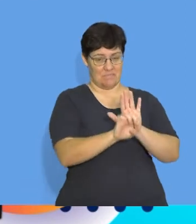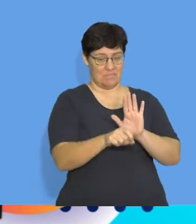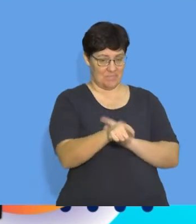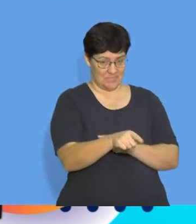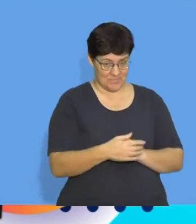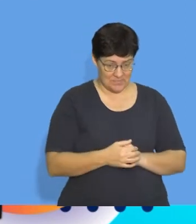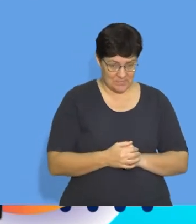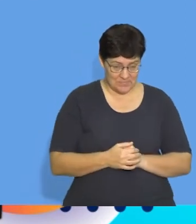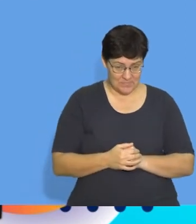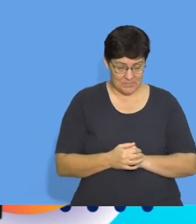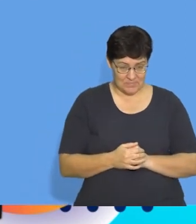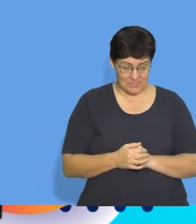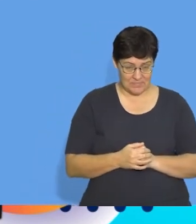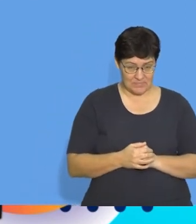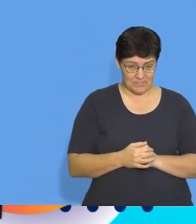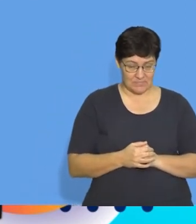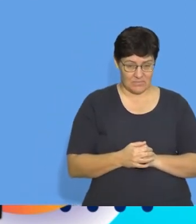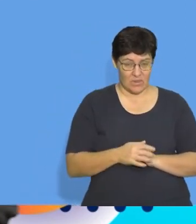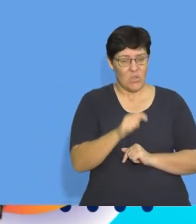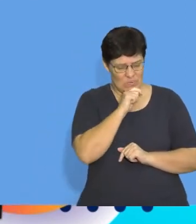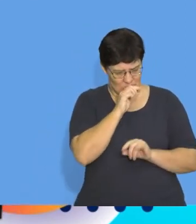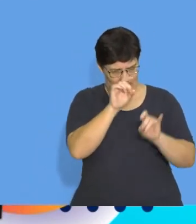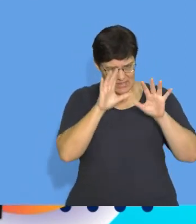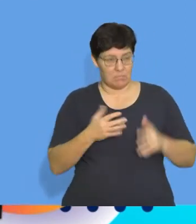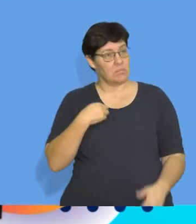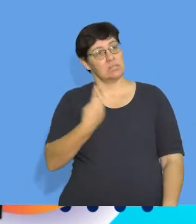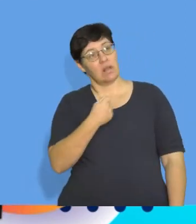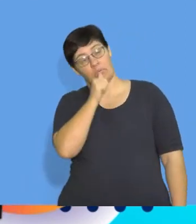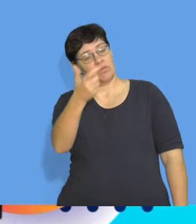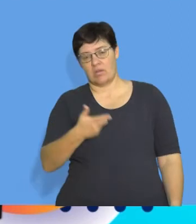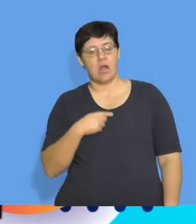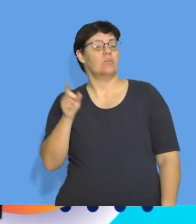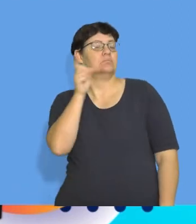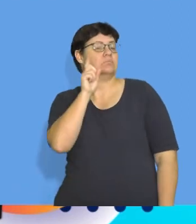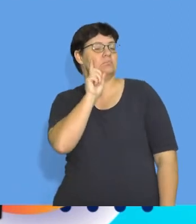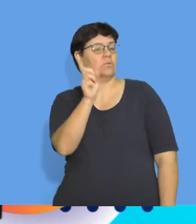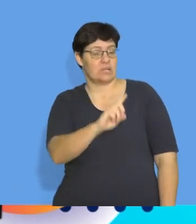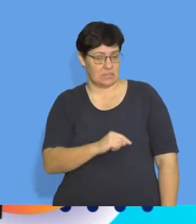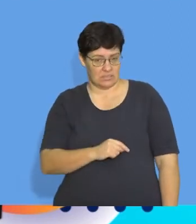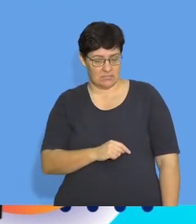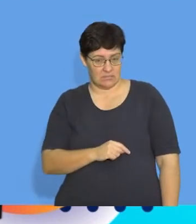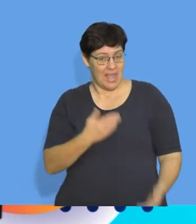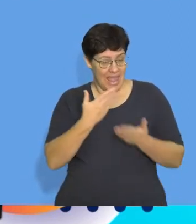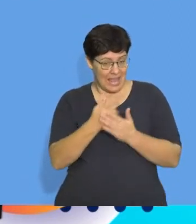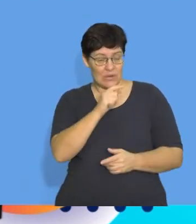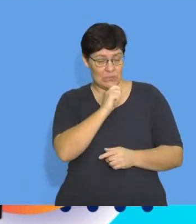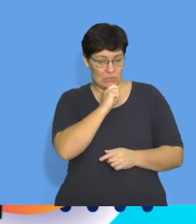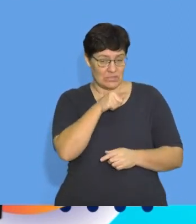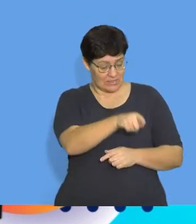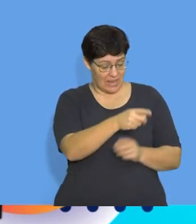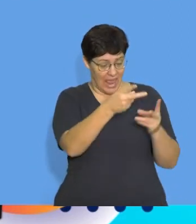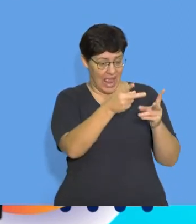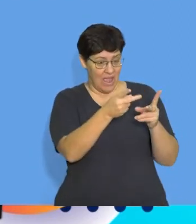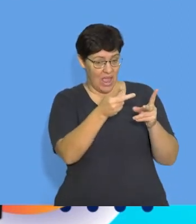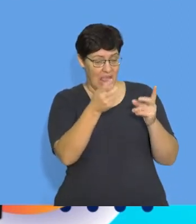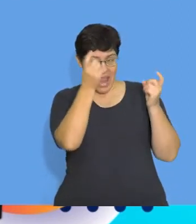up. They used this in an exam. What were they testing? Could you use information from the